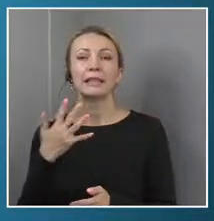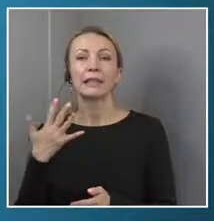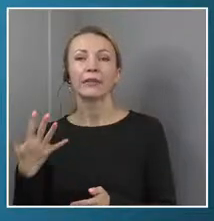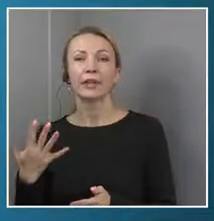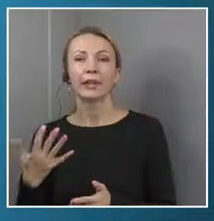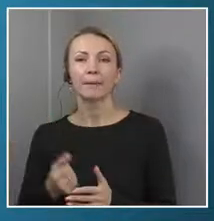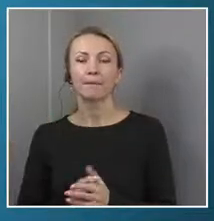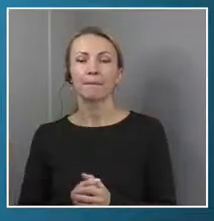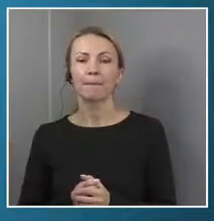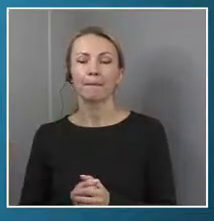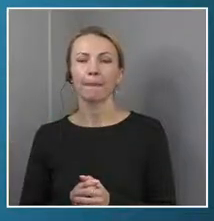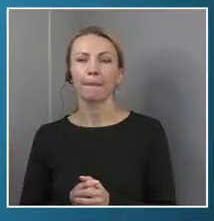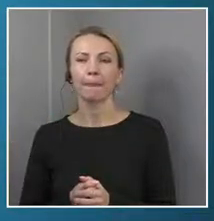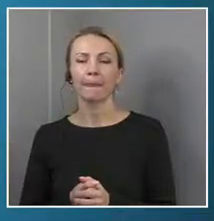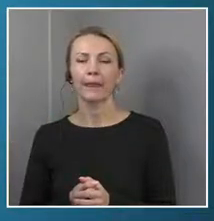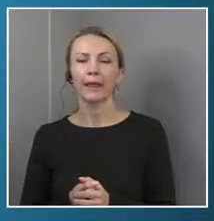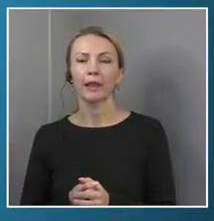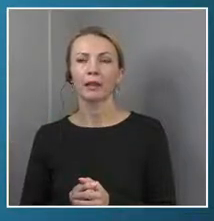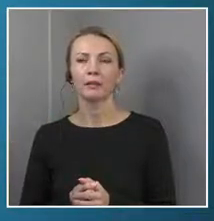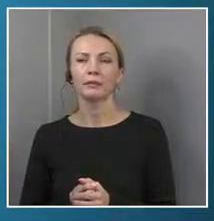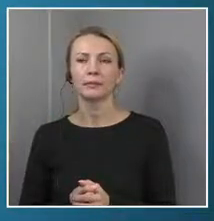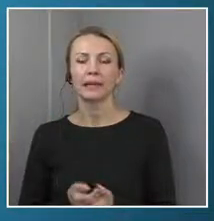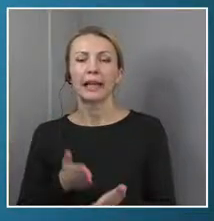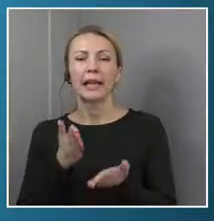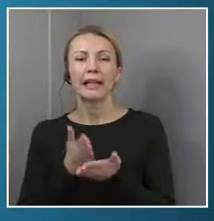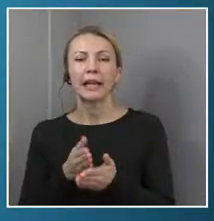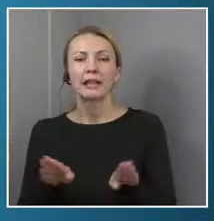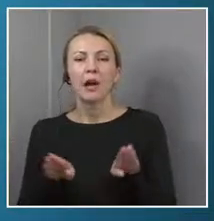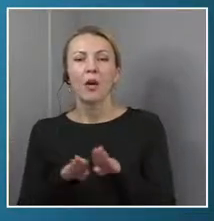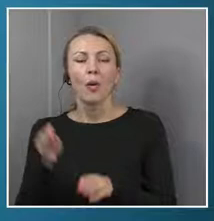Okay, a couple of figures.